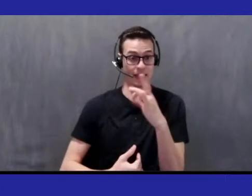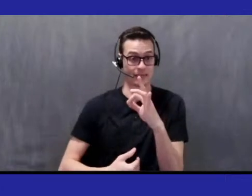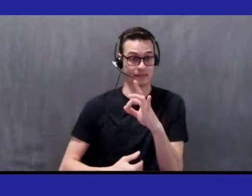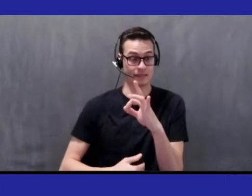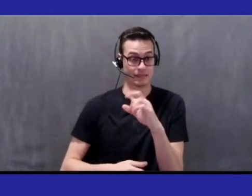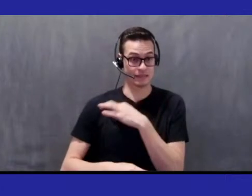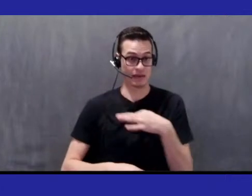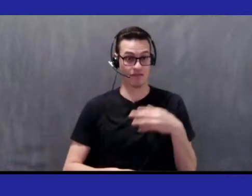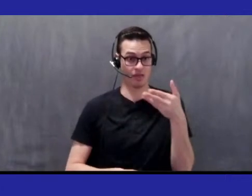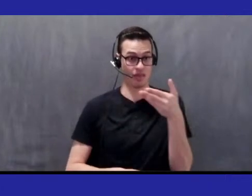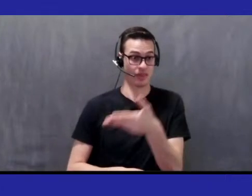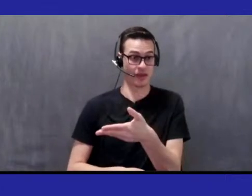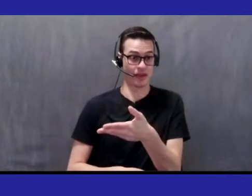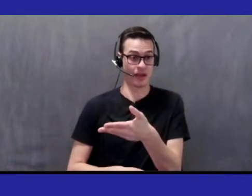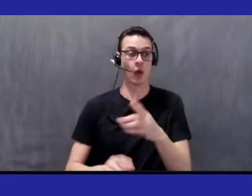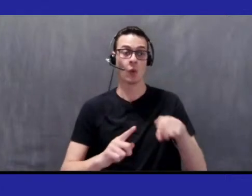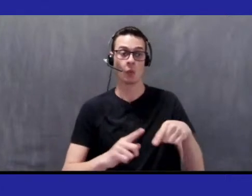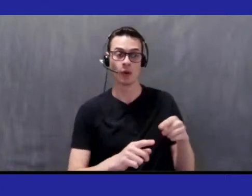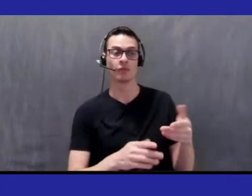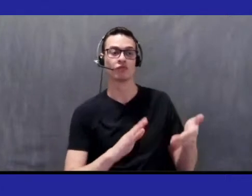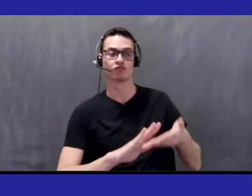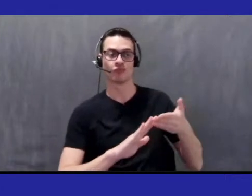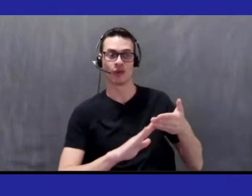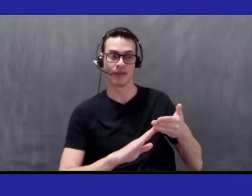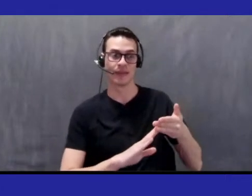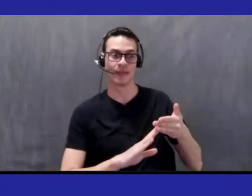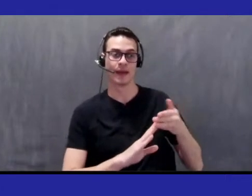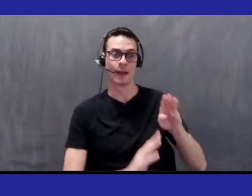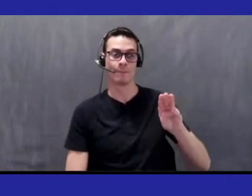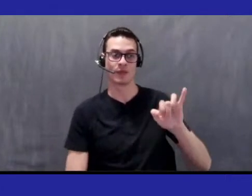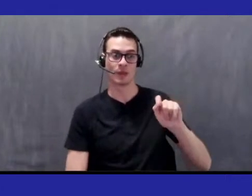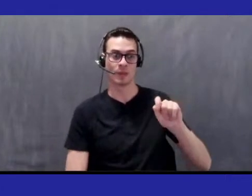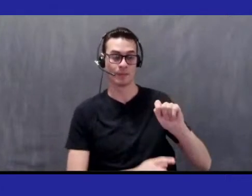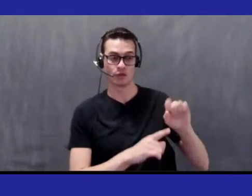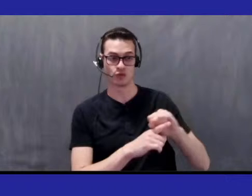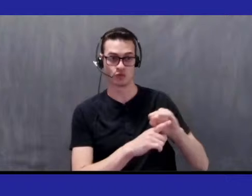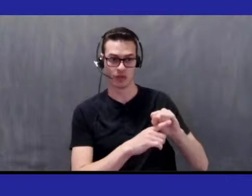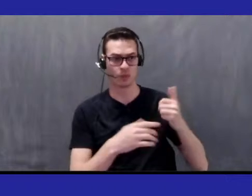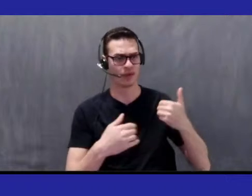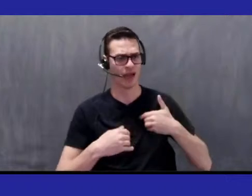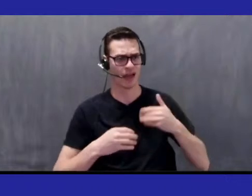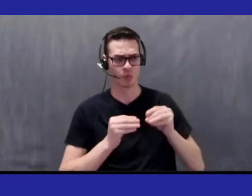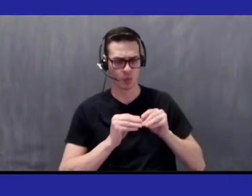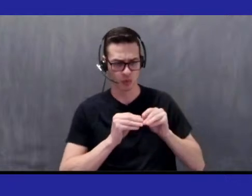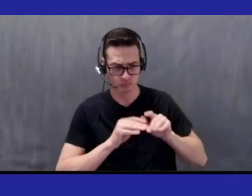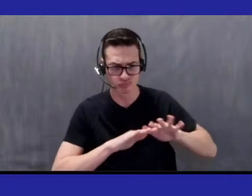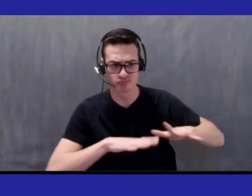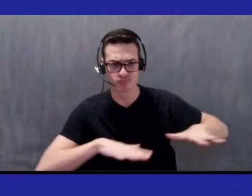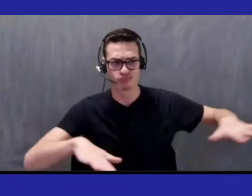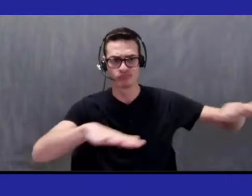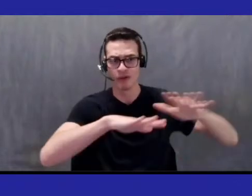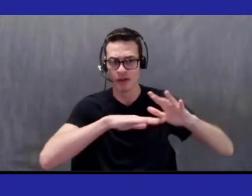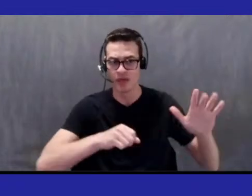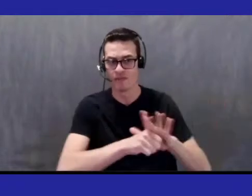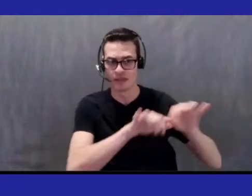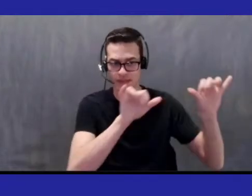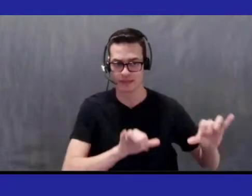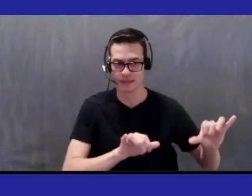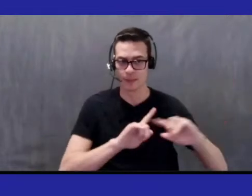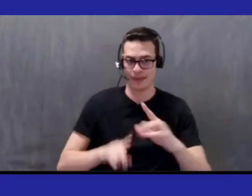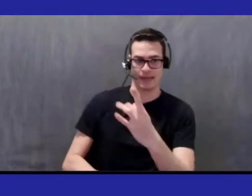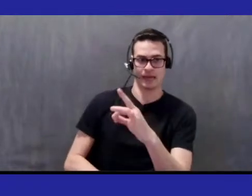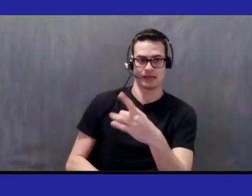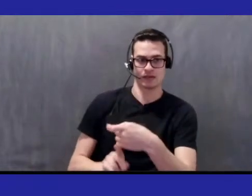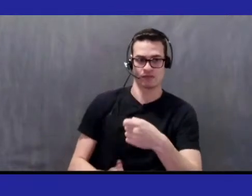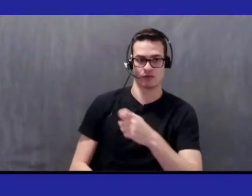regular MIST interpreter skills training, we have more staff that's participating system-wide. I just wanted to make sure that Yes. the staff that wanted to do it had